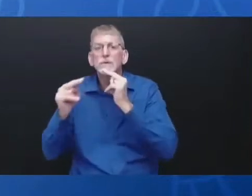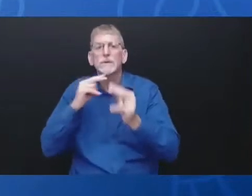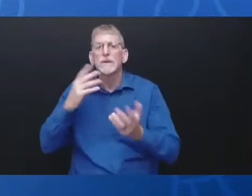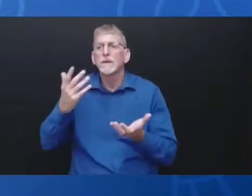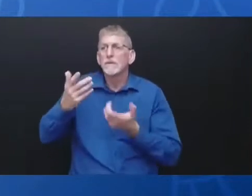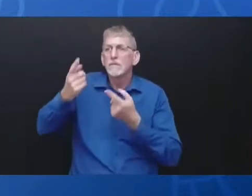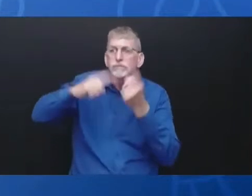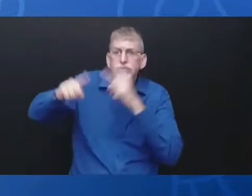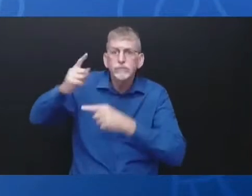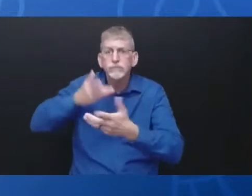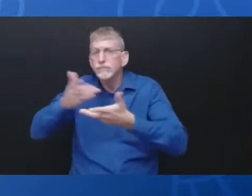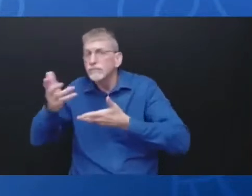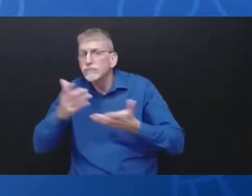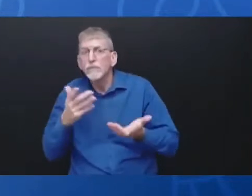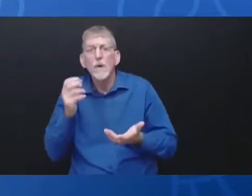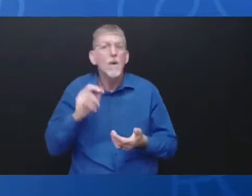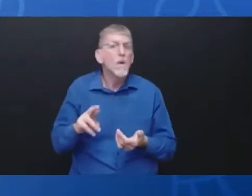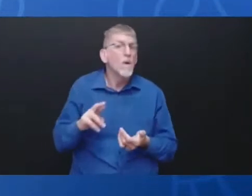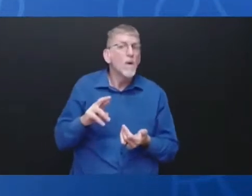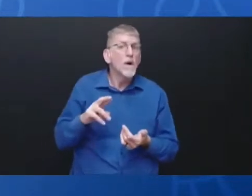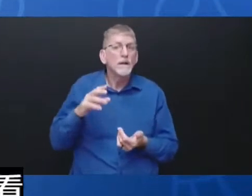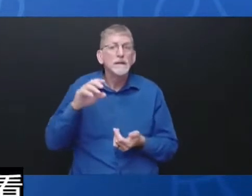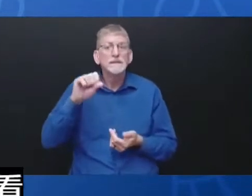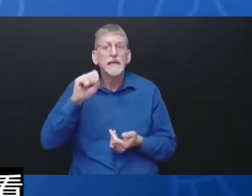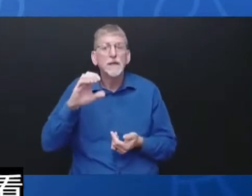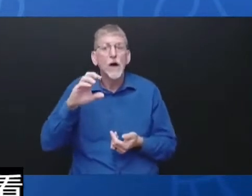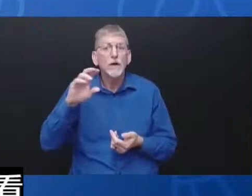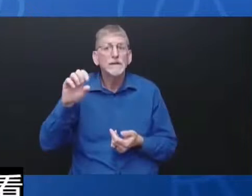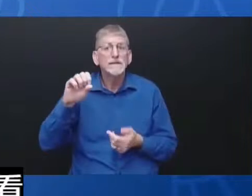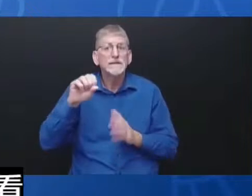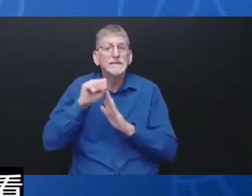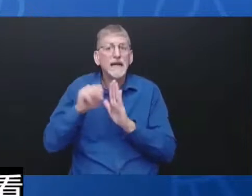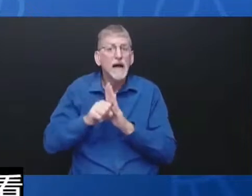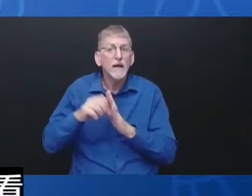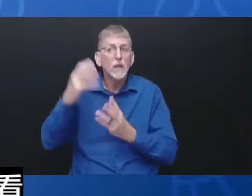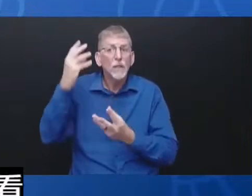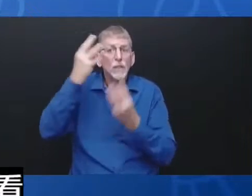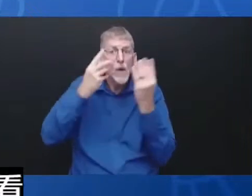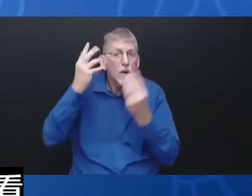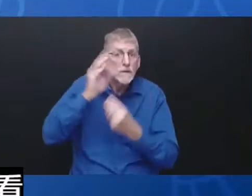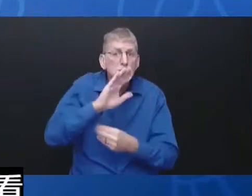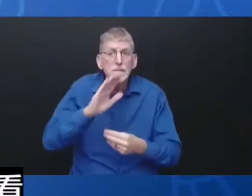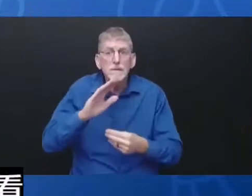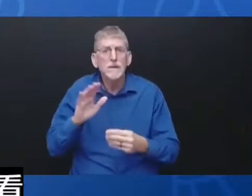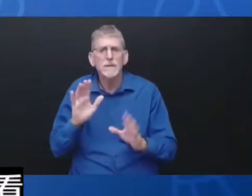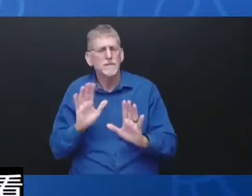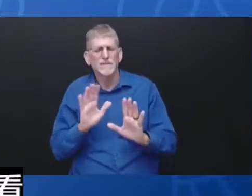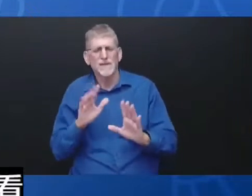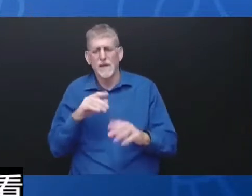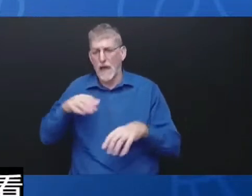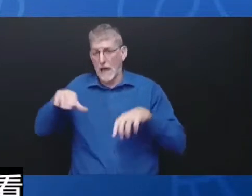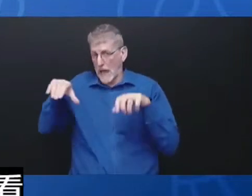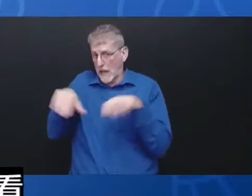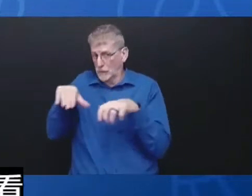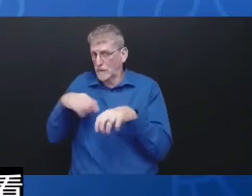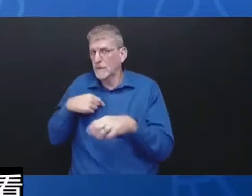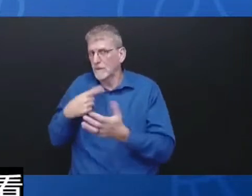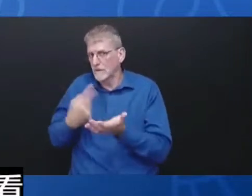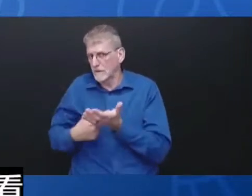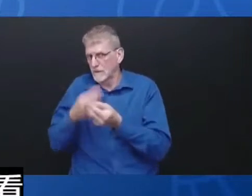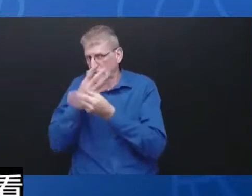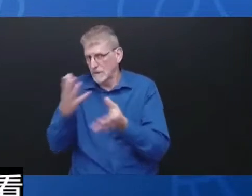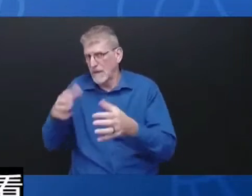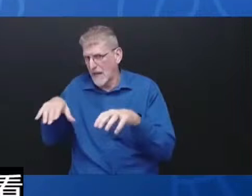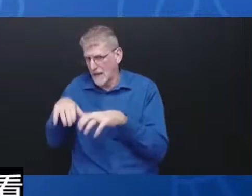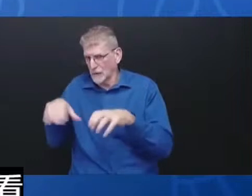by the Secretary of State. But we'll see when it comes to actions on that. It'll be, I think, abundantly clear. Yes, ma'am. Syria. Thank you, Tammy. So Syria's